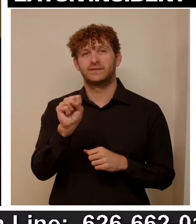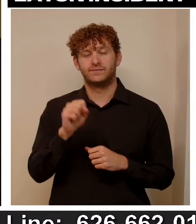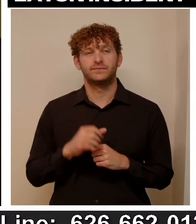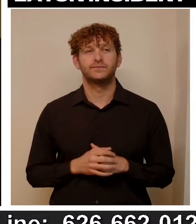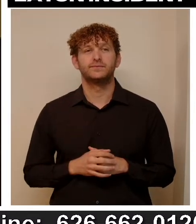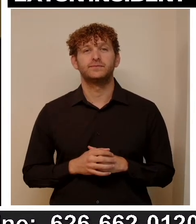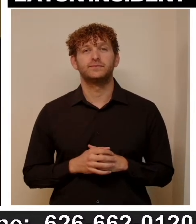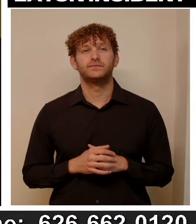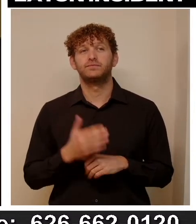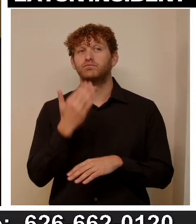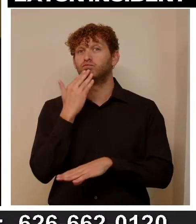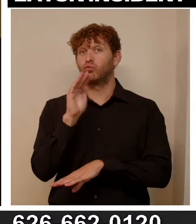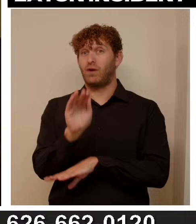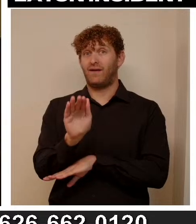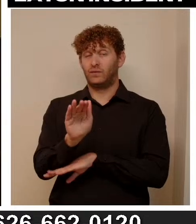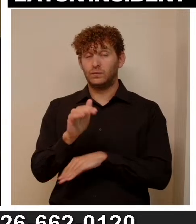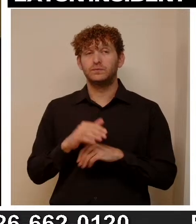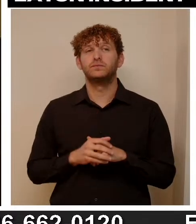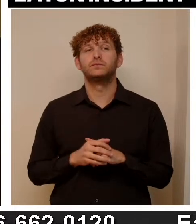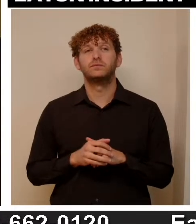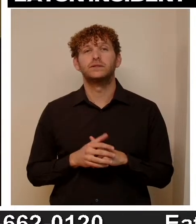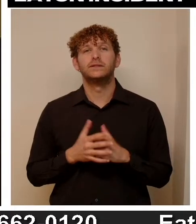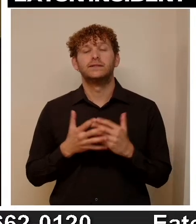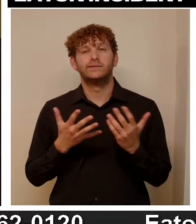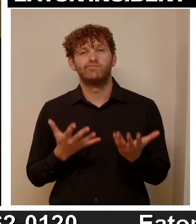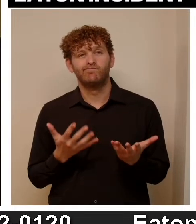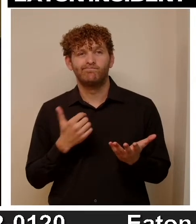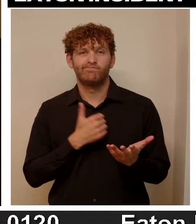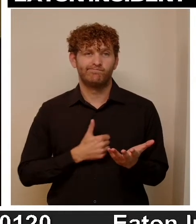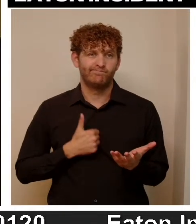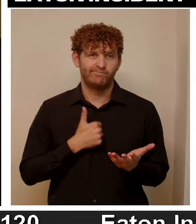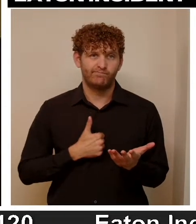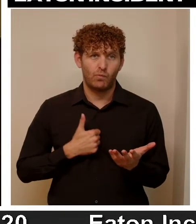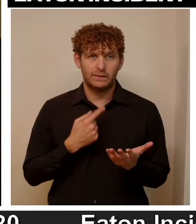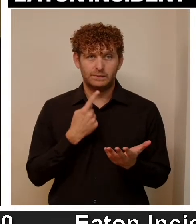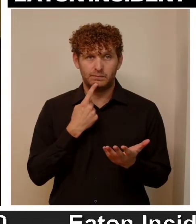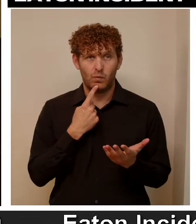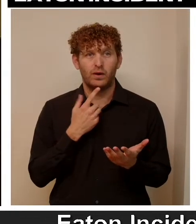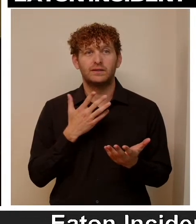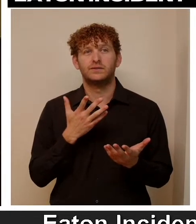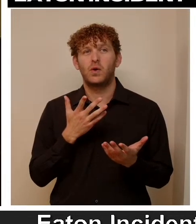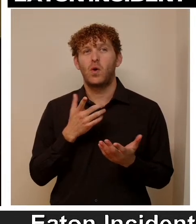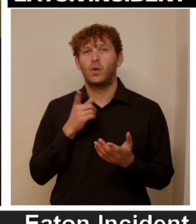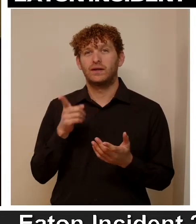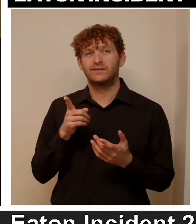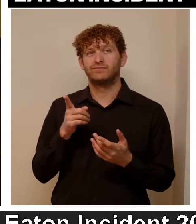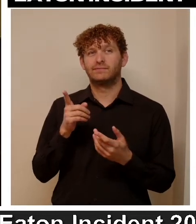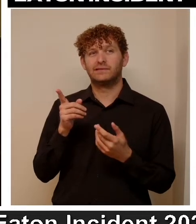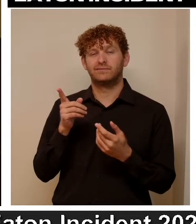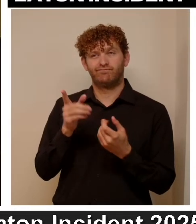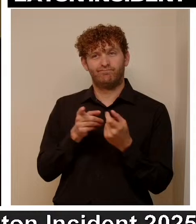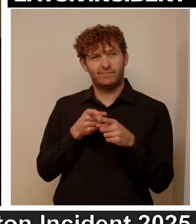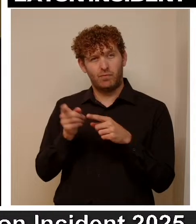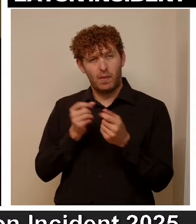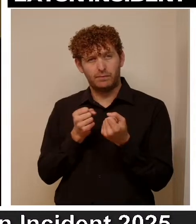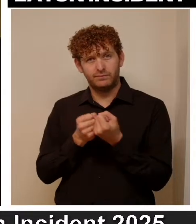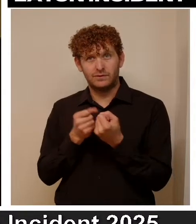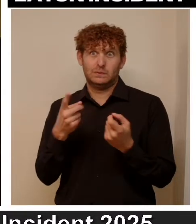Good afternoon, everybody. Sorry to disappoint James's fan club, but he's out in the field today, so you're stuck with me doing the